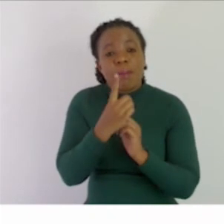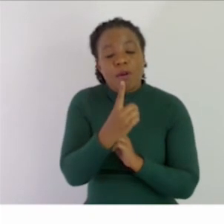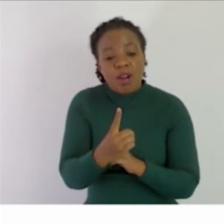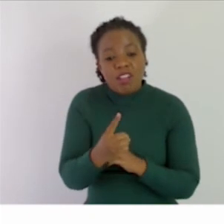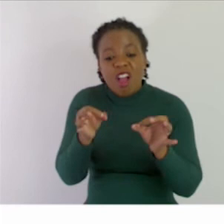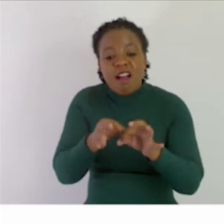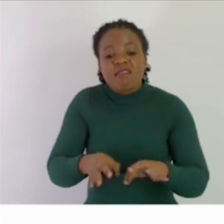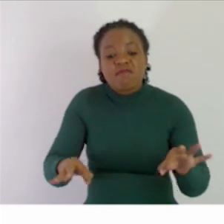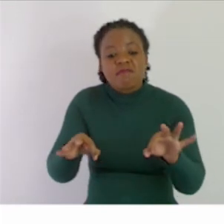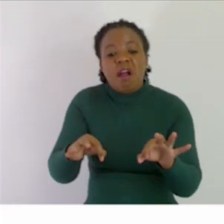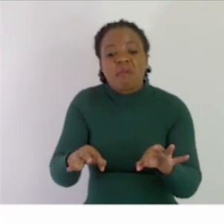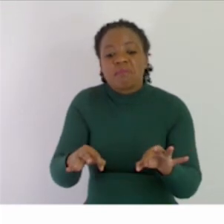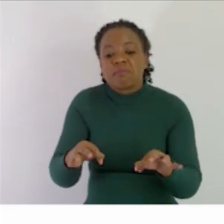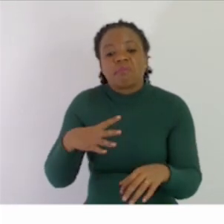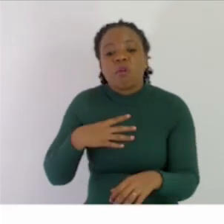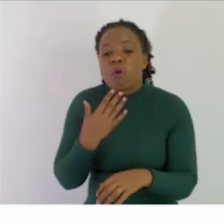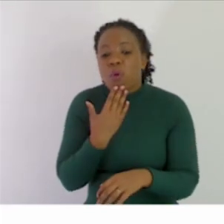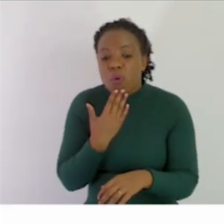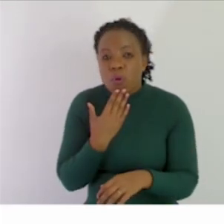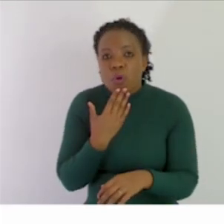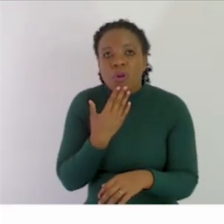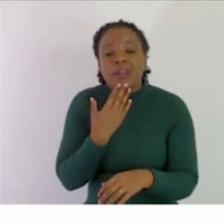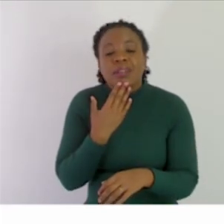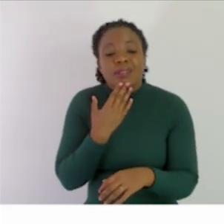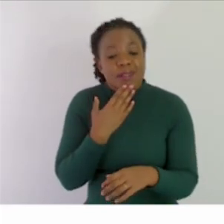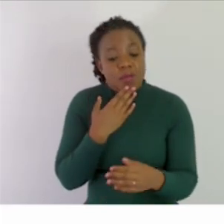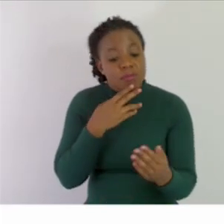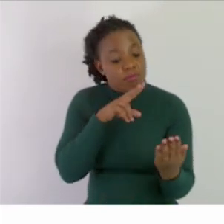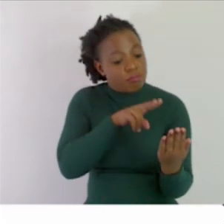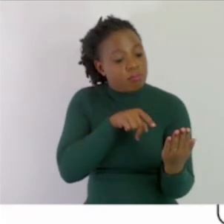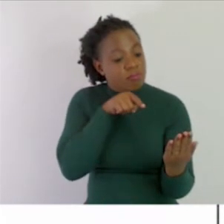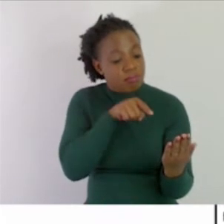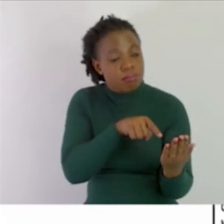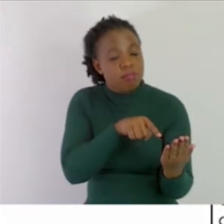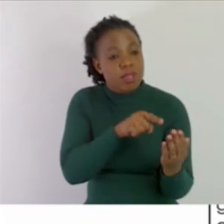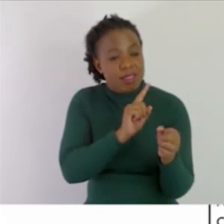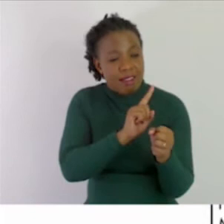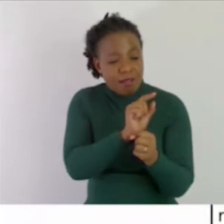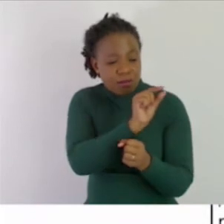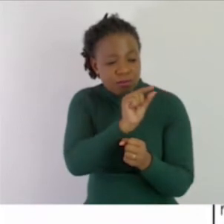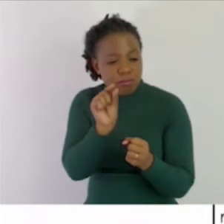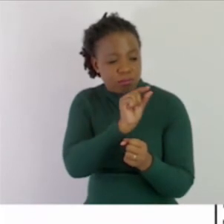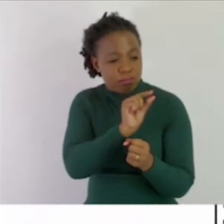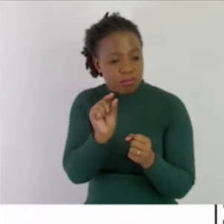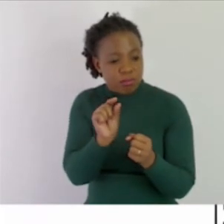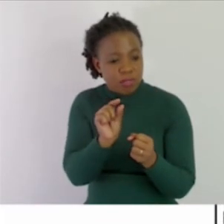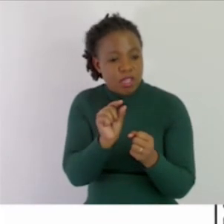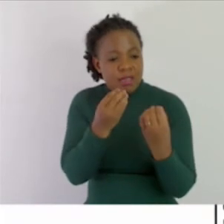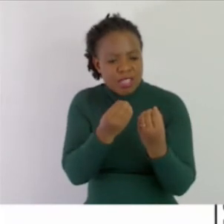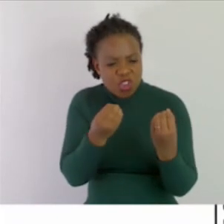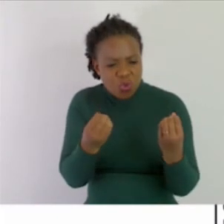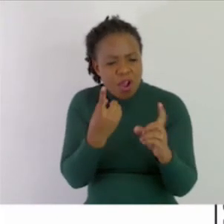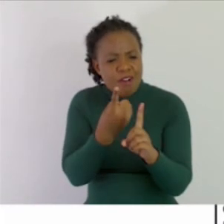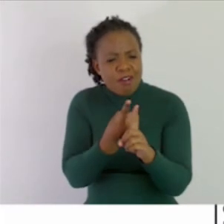the farm belong to? I will go back to my first lines, where he's saying the children came from all over